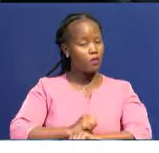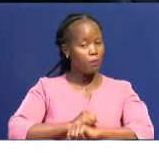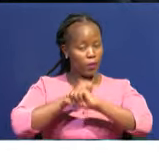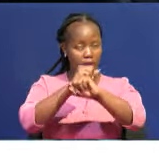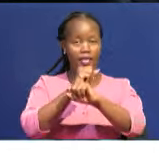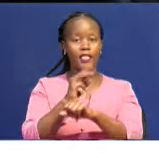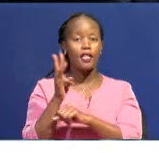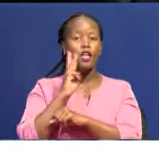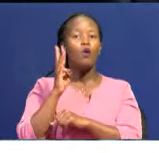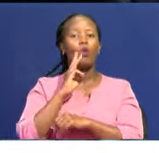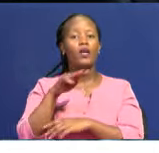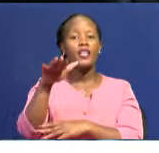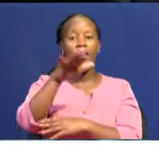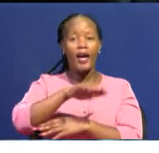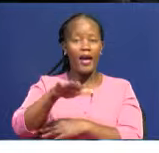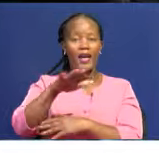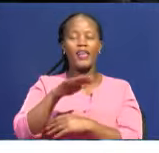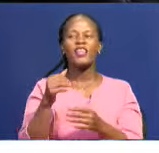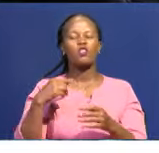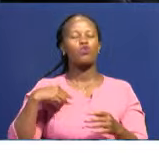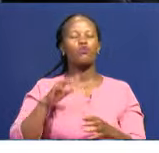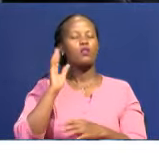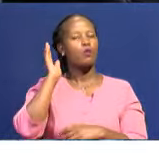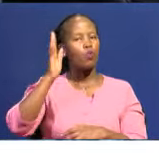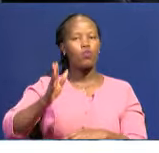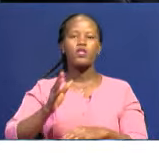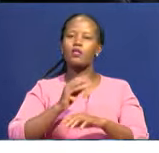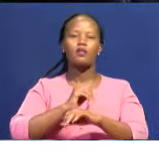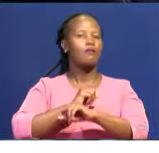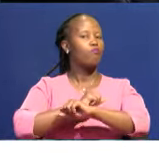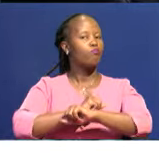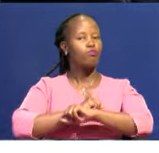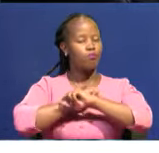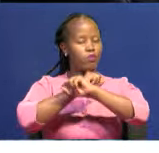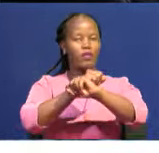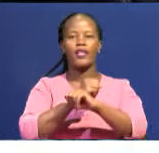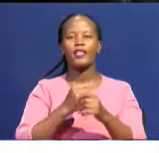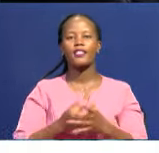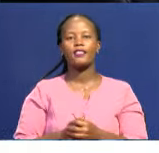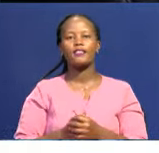over 11,000 wetlands. We will protect them. We will introduce